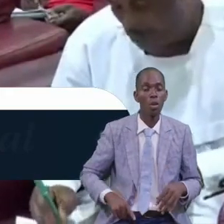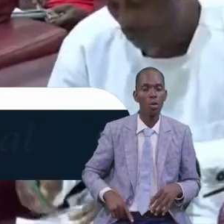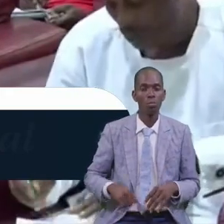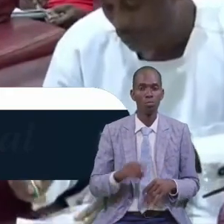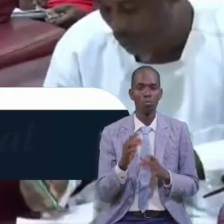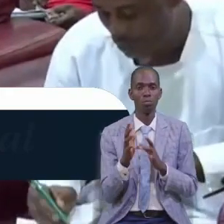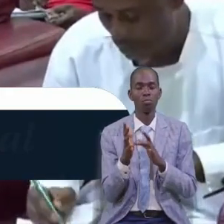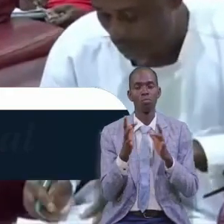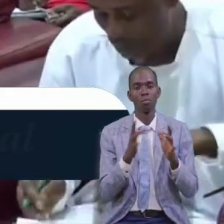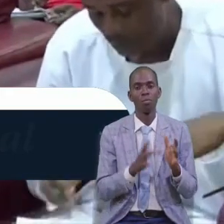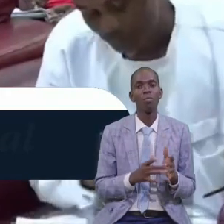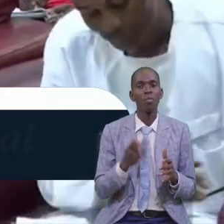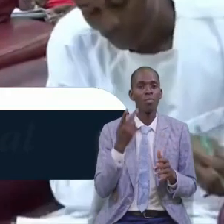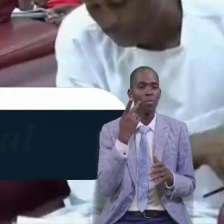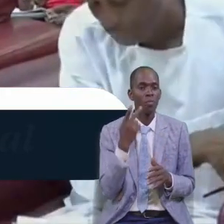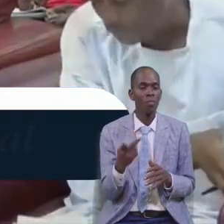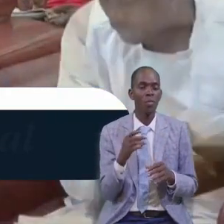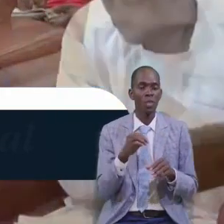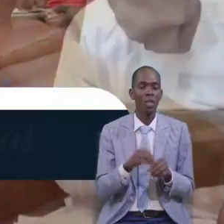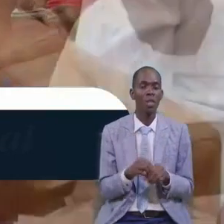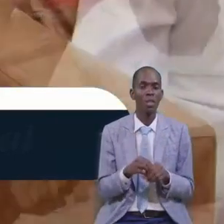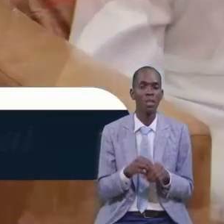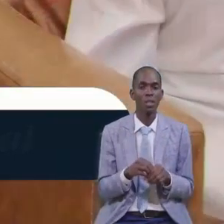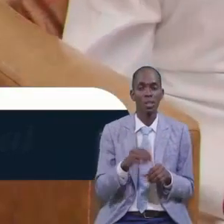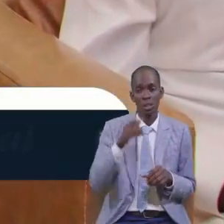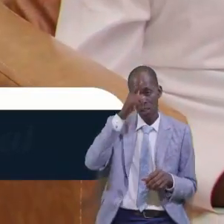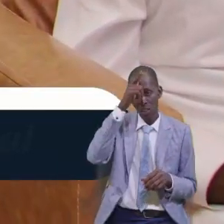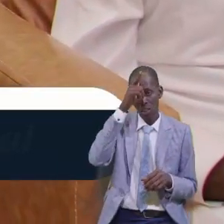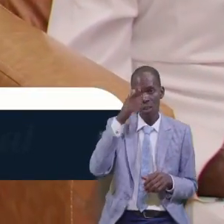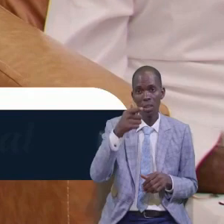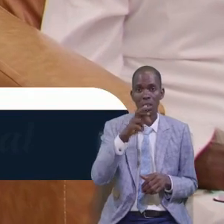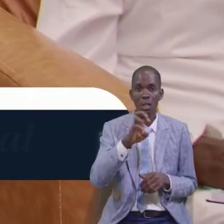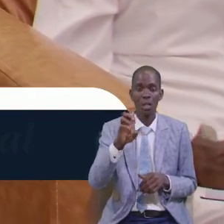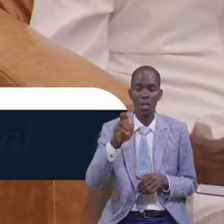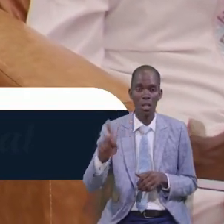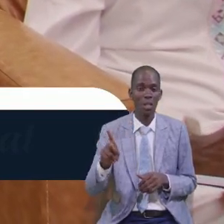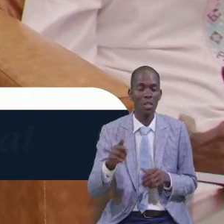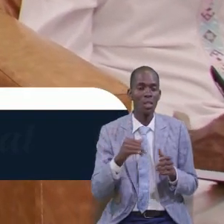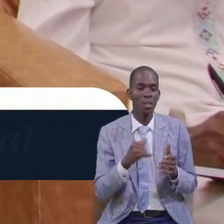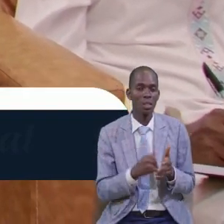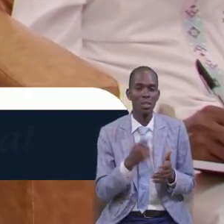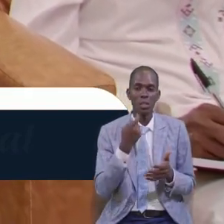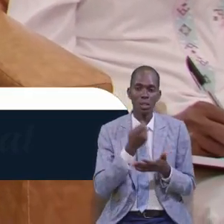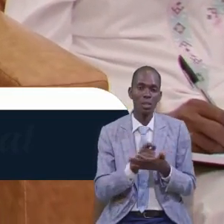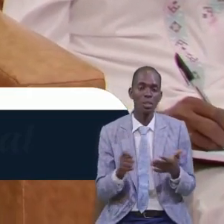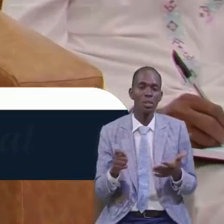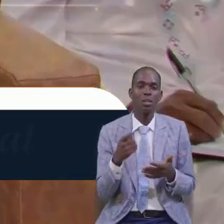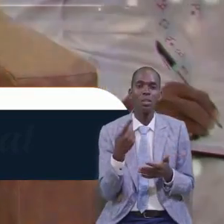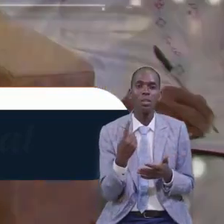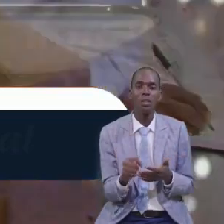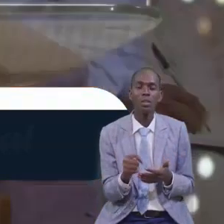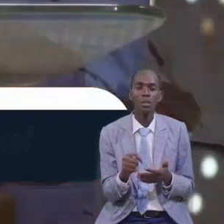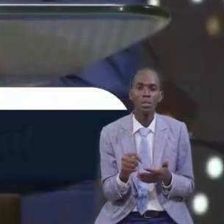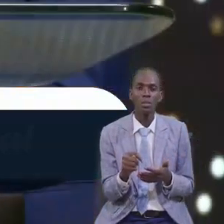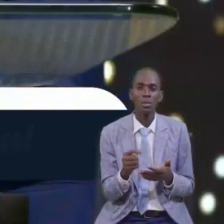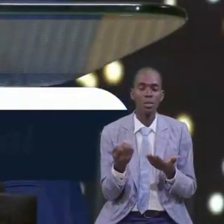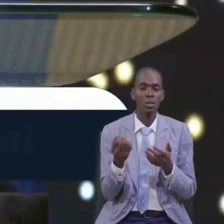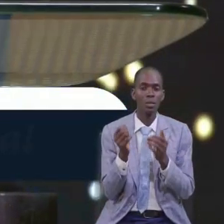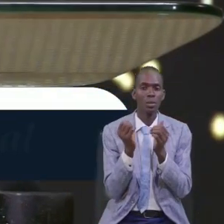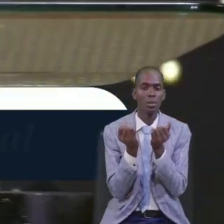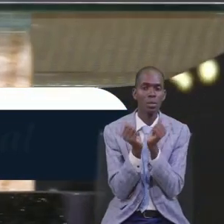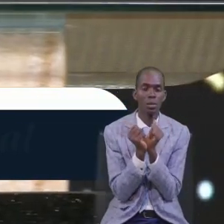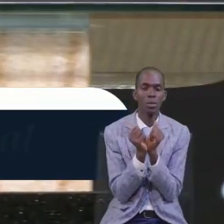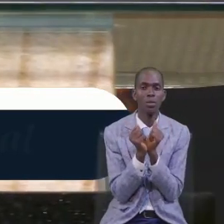Jesus. Actually, in the Greek, in the original language, the slave of the Lord Jesus, the